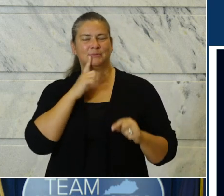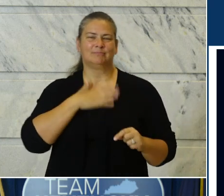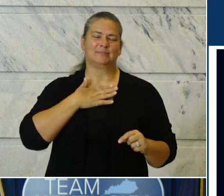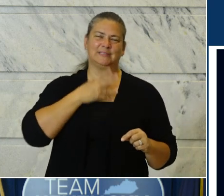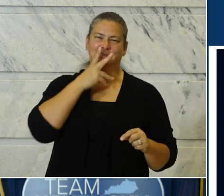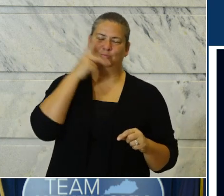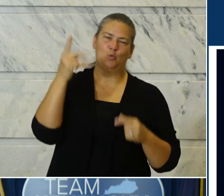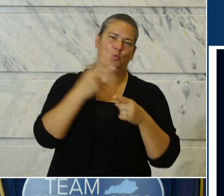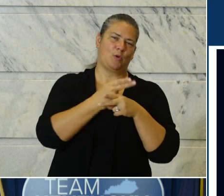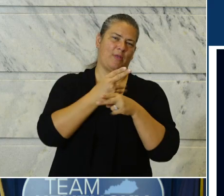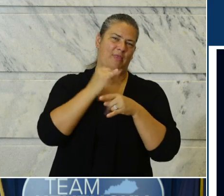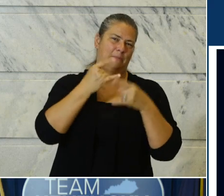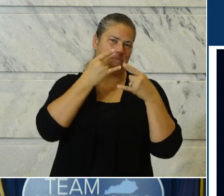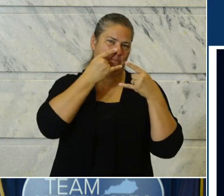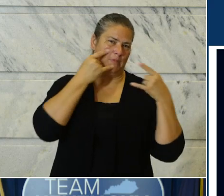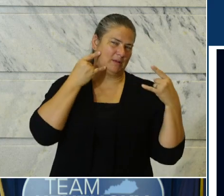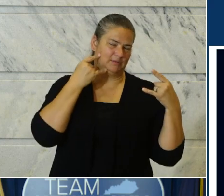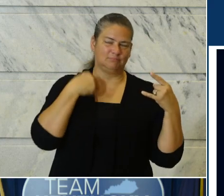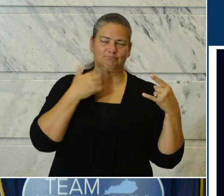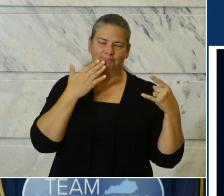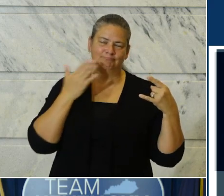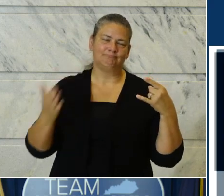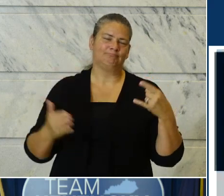wearing their masks. So thank you.